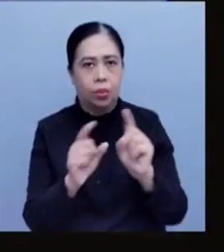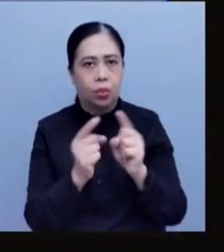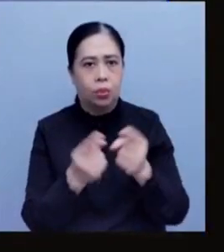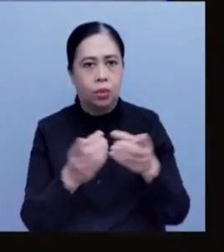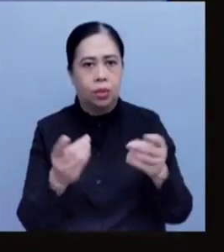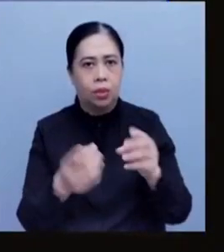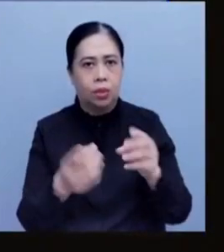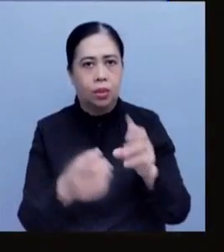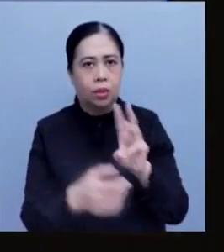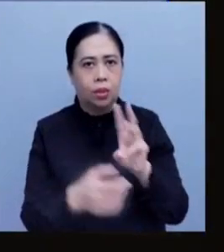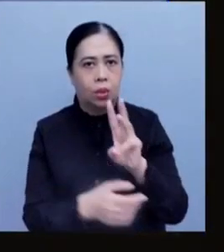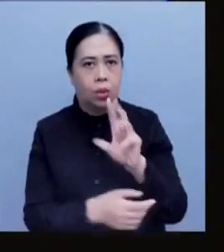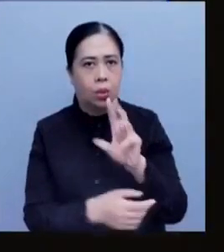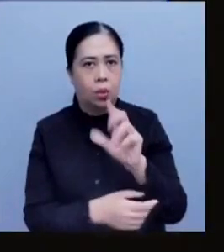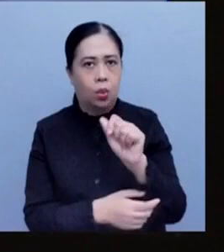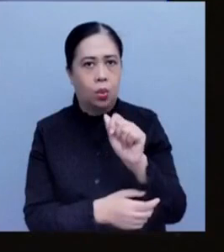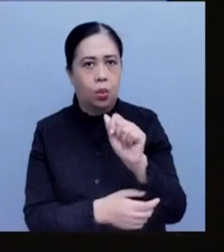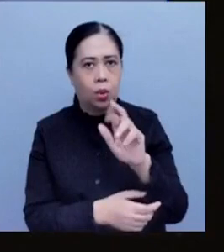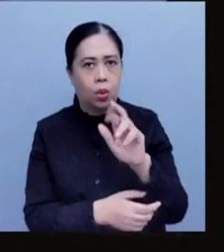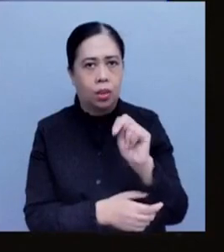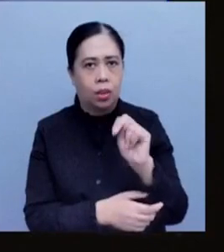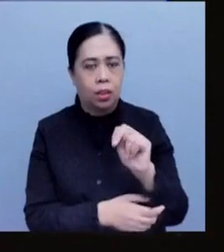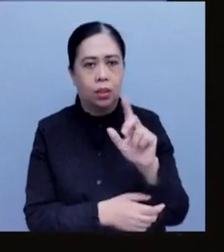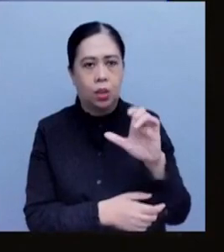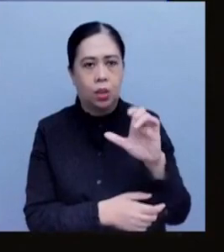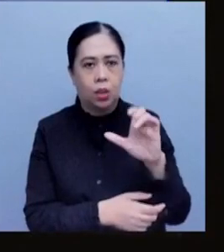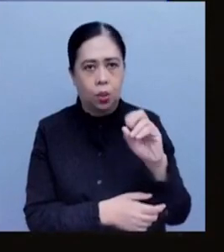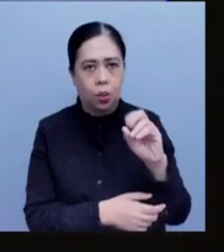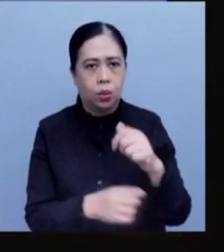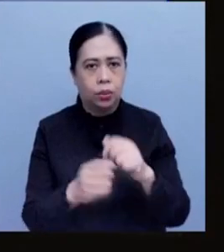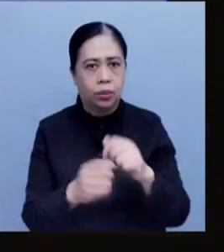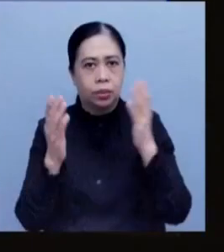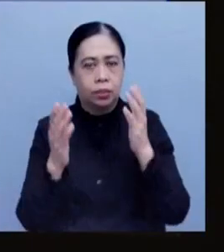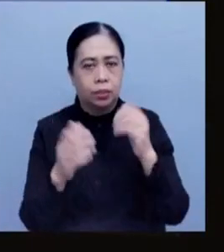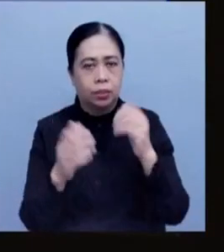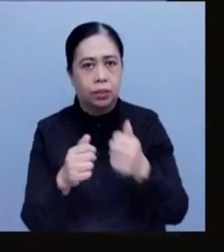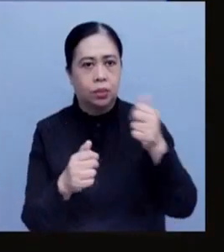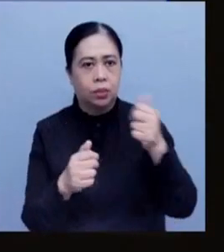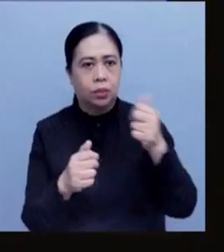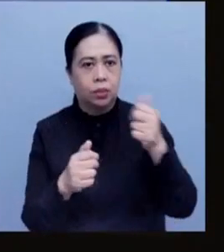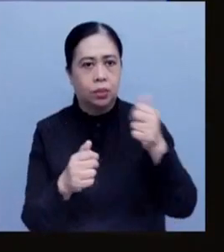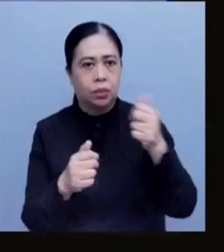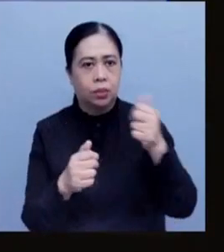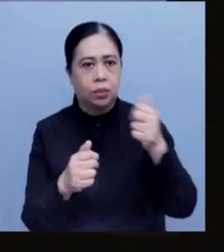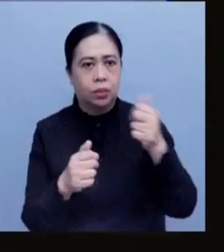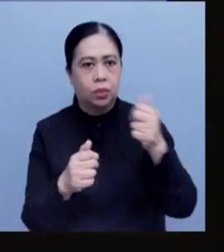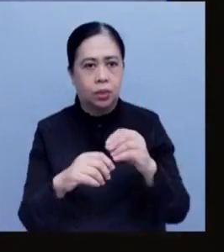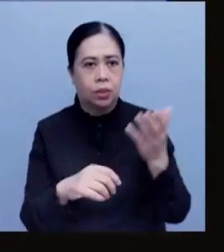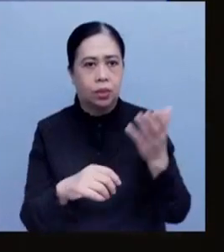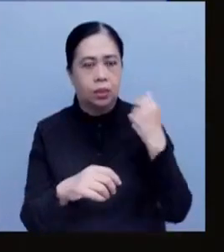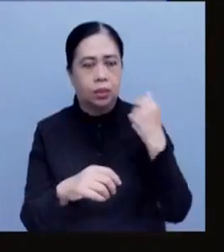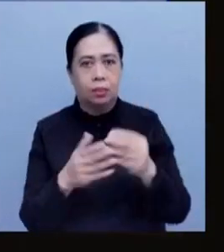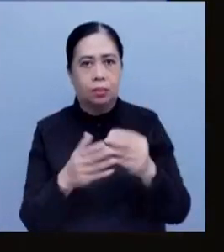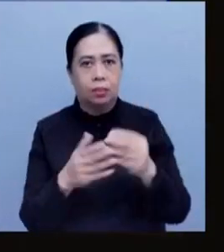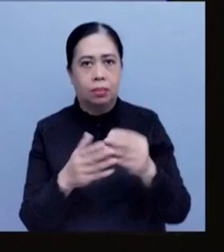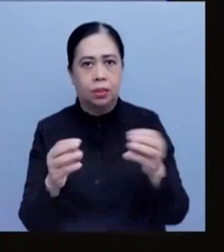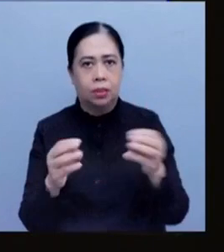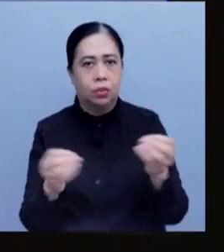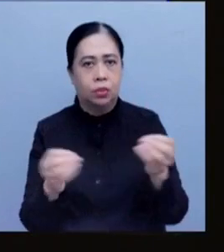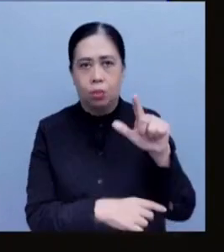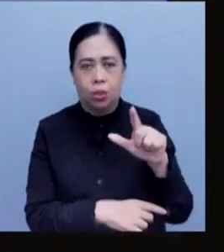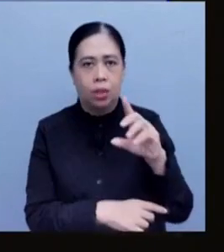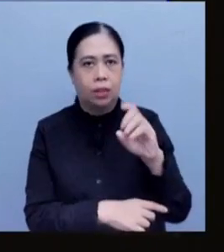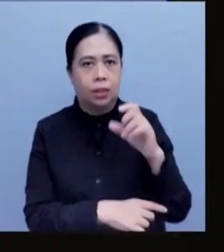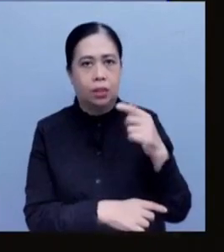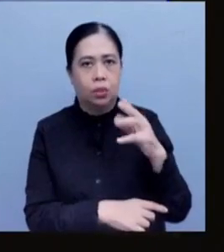Rex Leong, who is now serving as overall Deputy Ombudsman, and former Procurement Management Officer Paul Jasper de Guzman caused